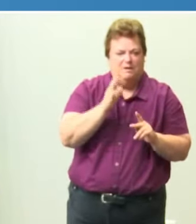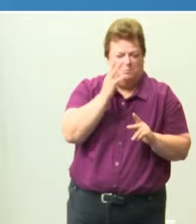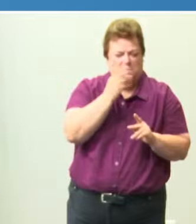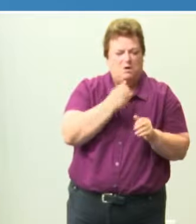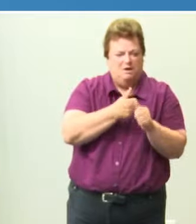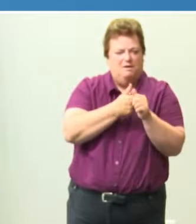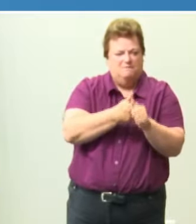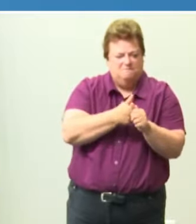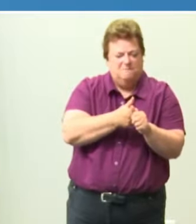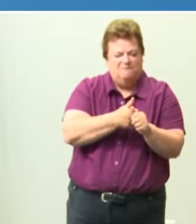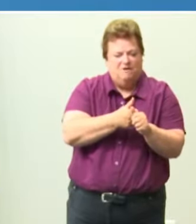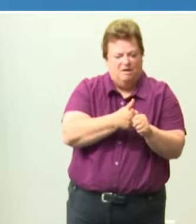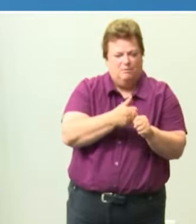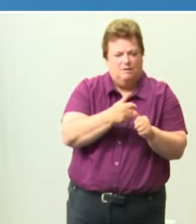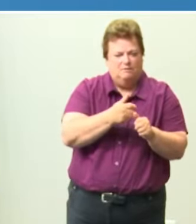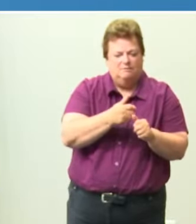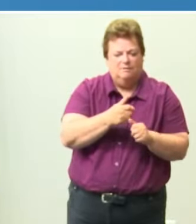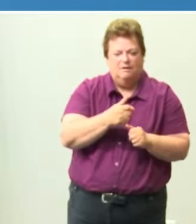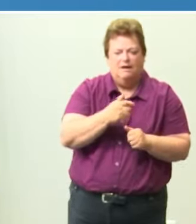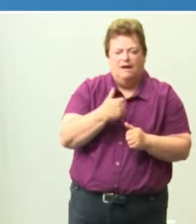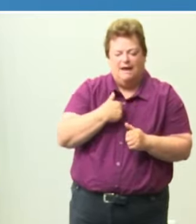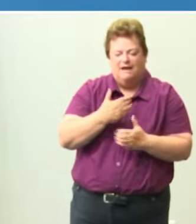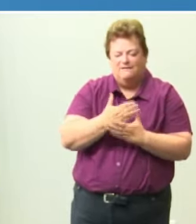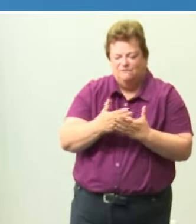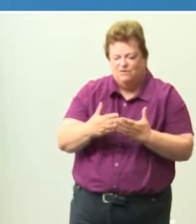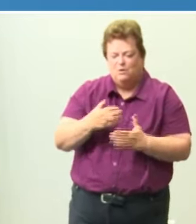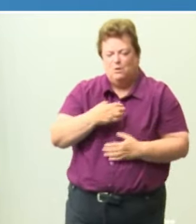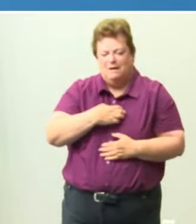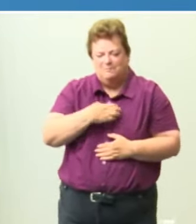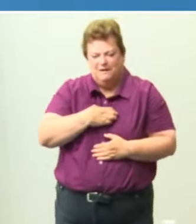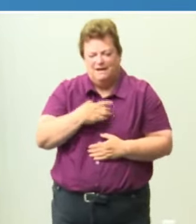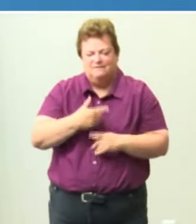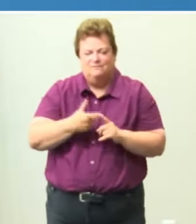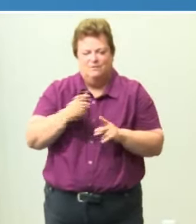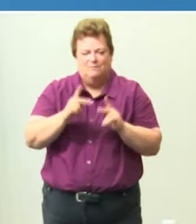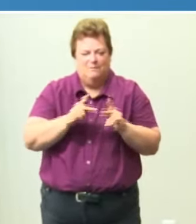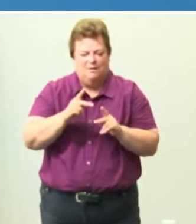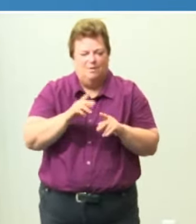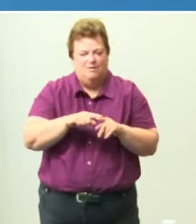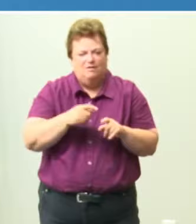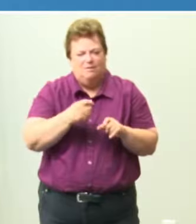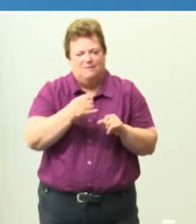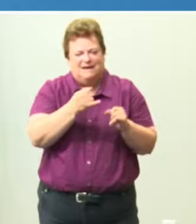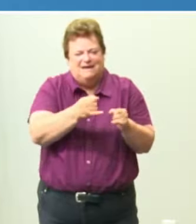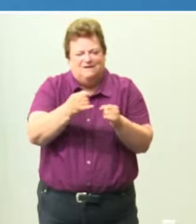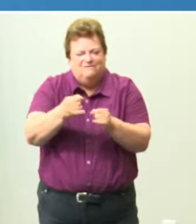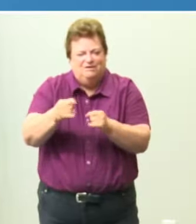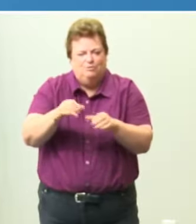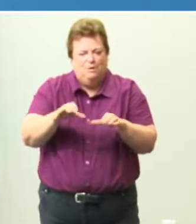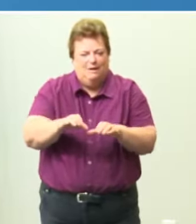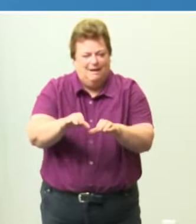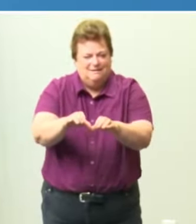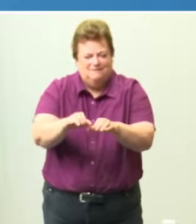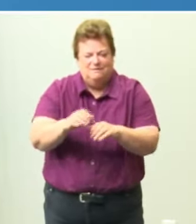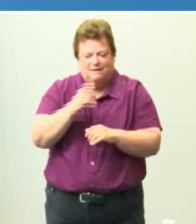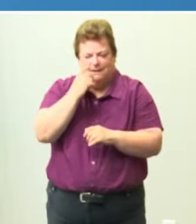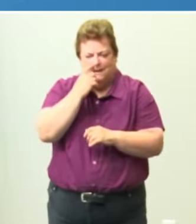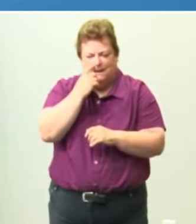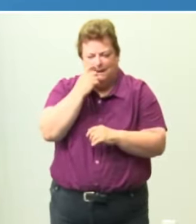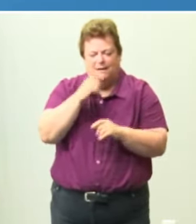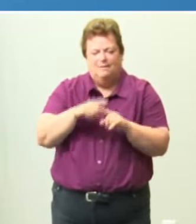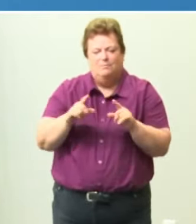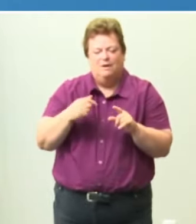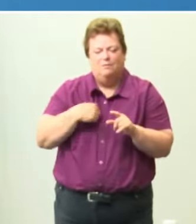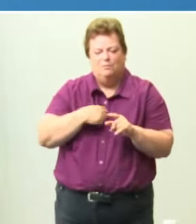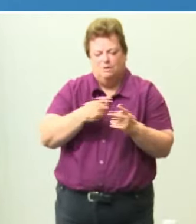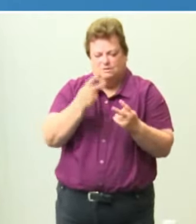We've had a few complaints that we followed up on individual activities, but we are